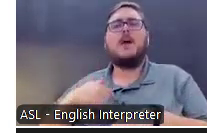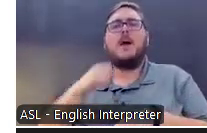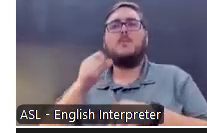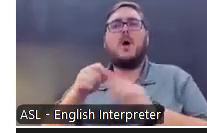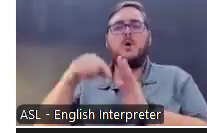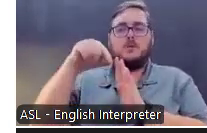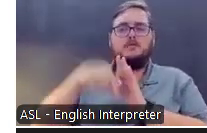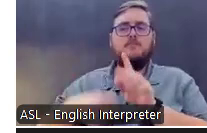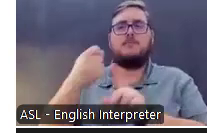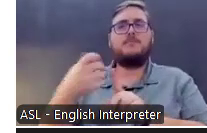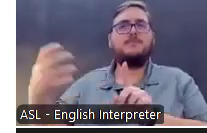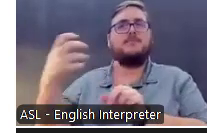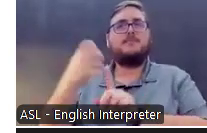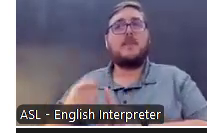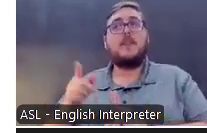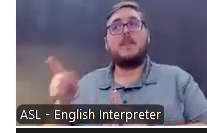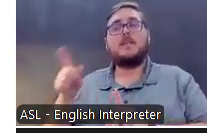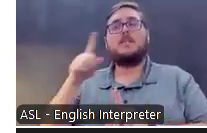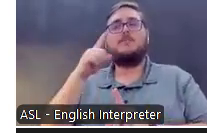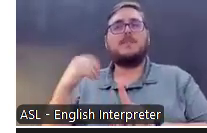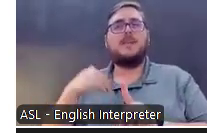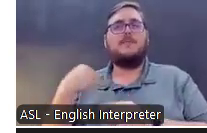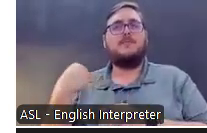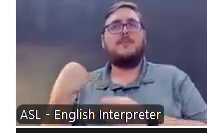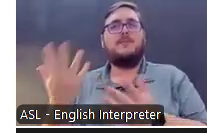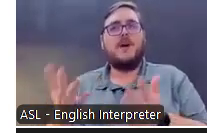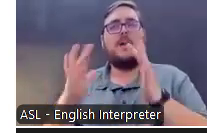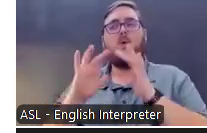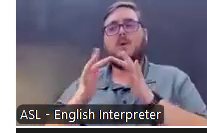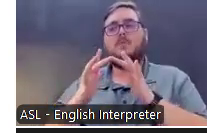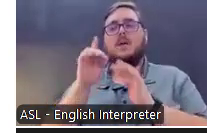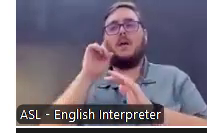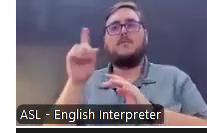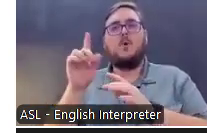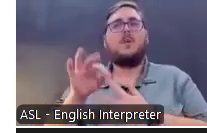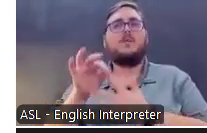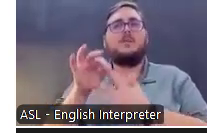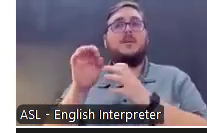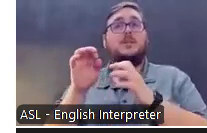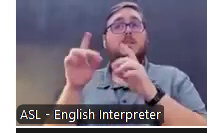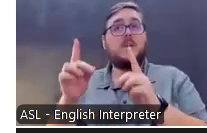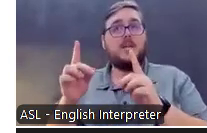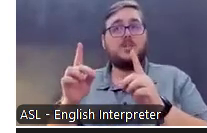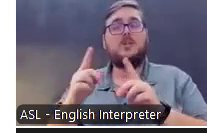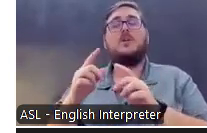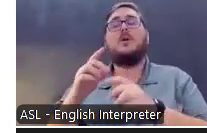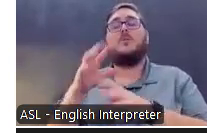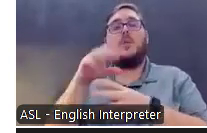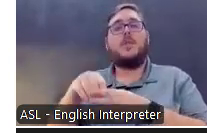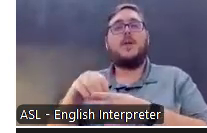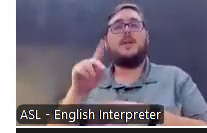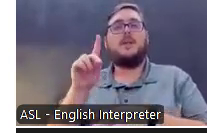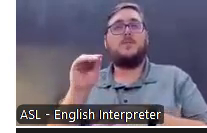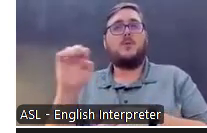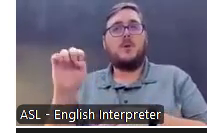which goes to the South Carolina Department of Education's Office of Special Education's Dispute Resolution Information website,